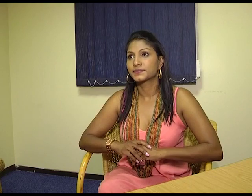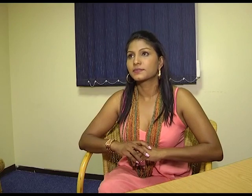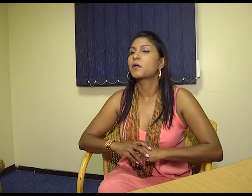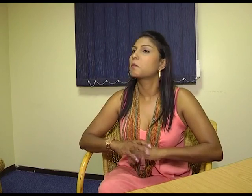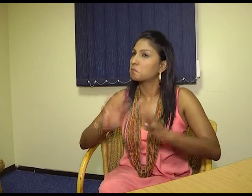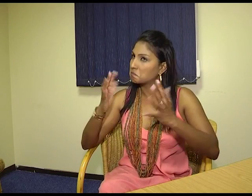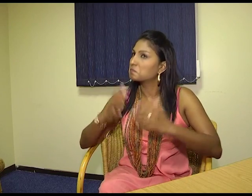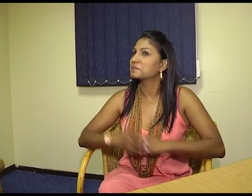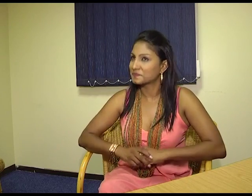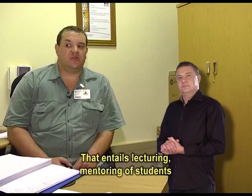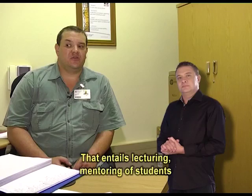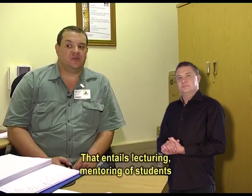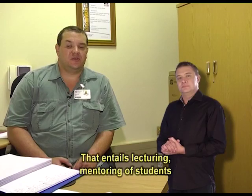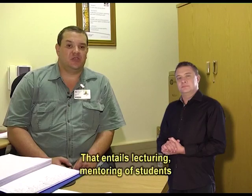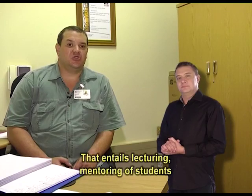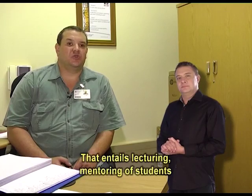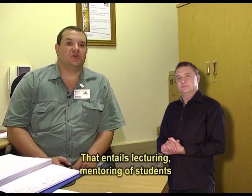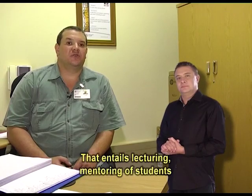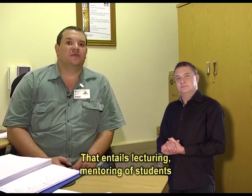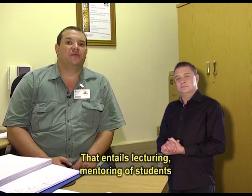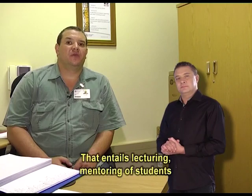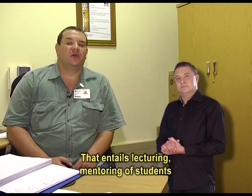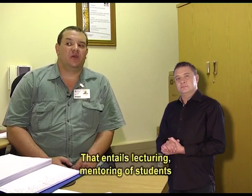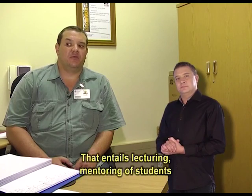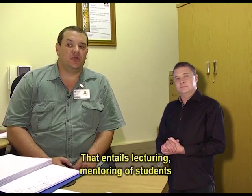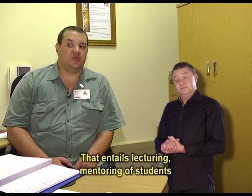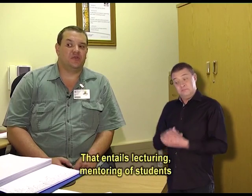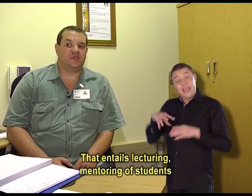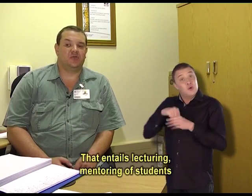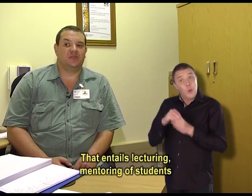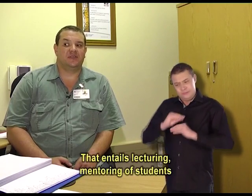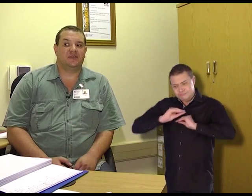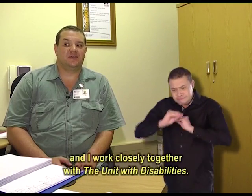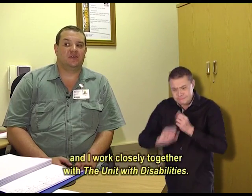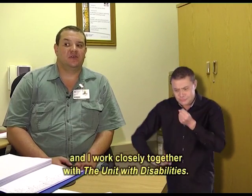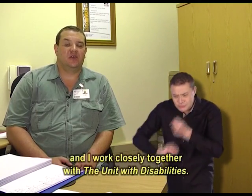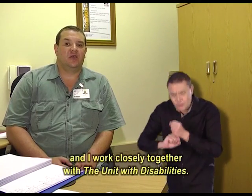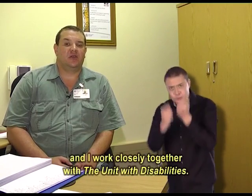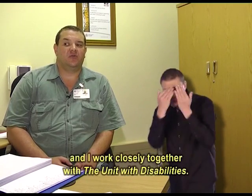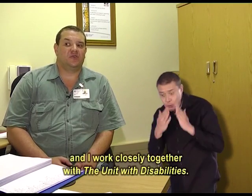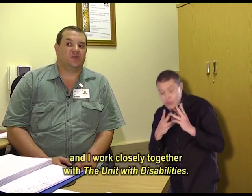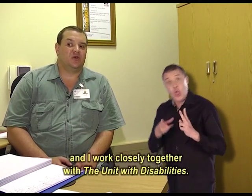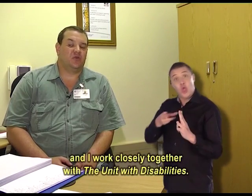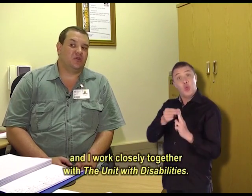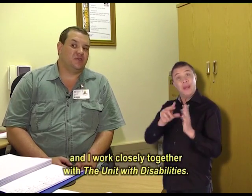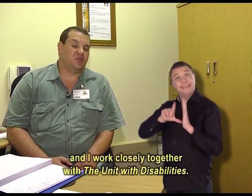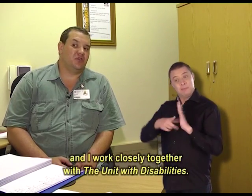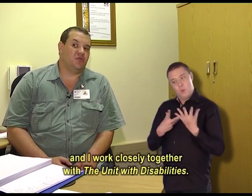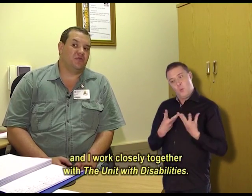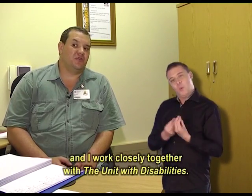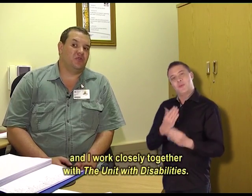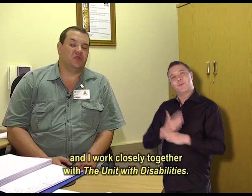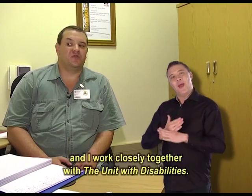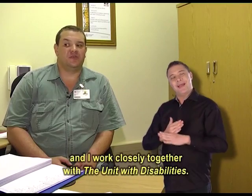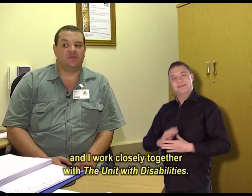Technology. That includes lecturing, mentoring of students, and also I work closely